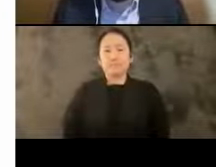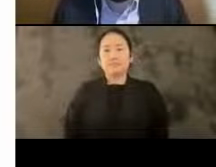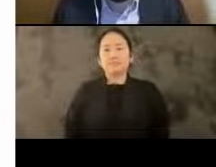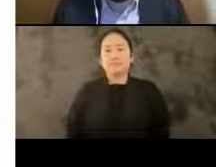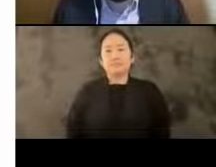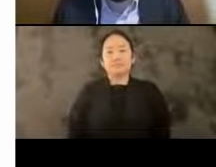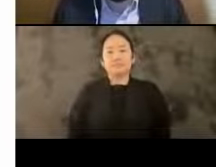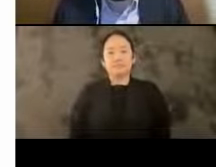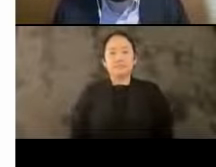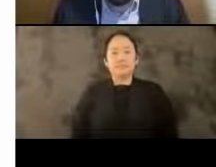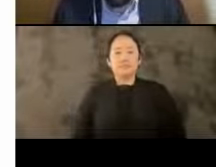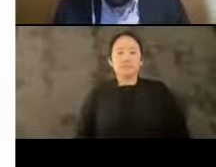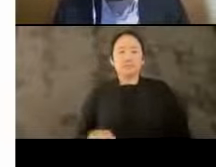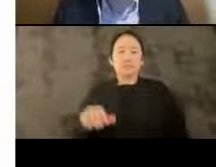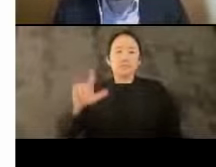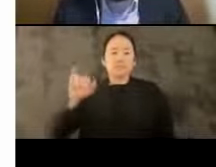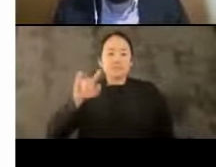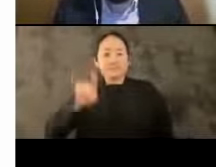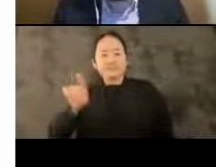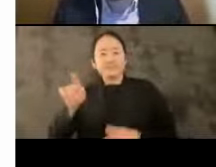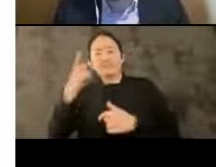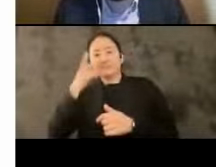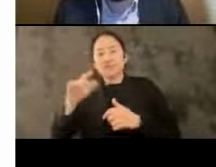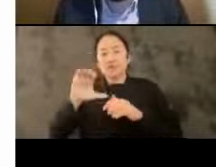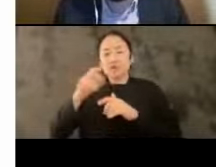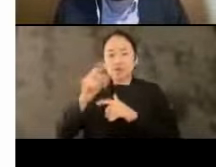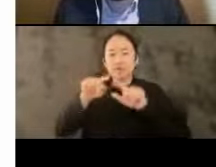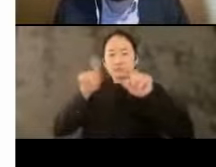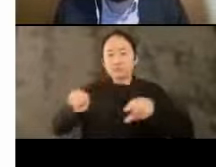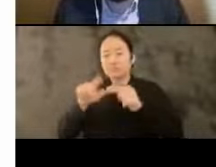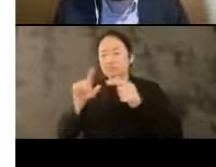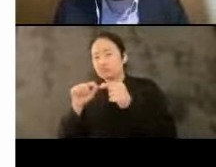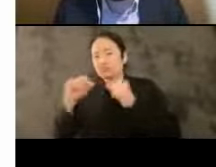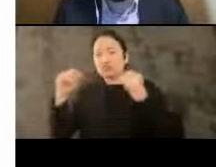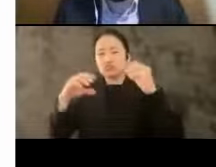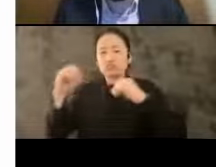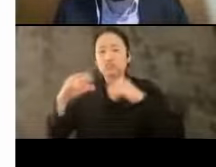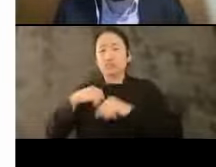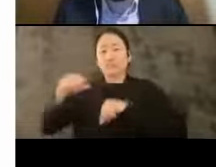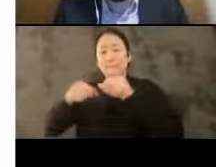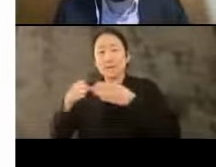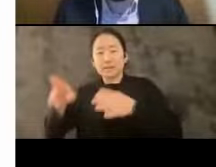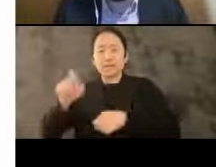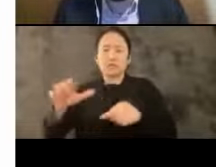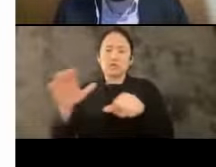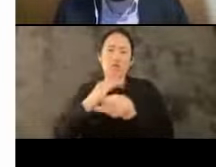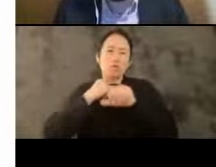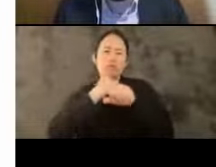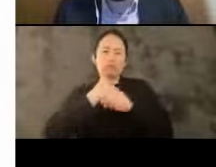Okay, just some comments about bike lanes, saying they really need to be fully protected, especially on